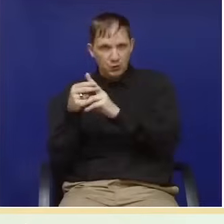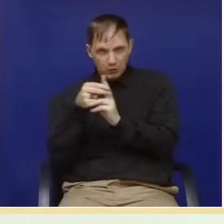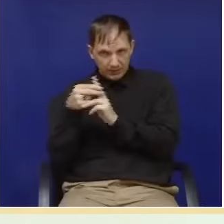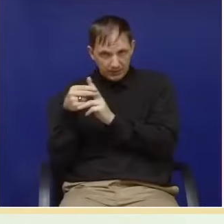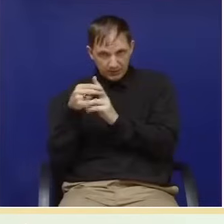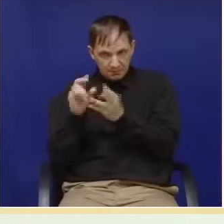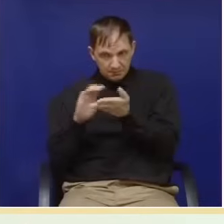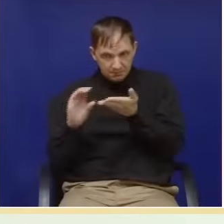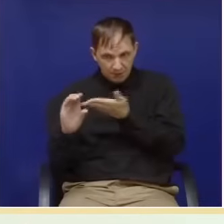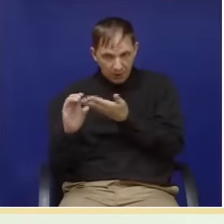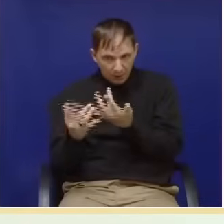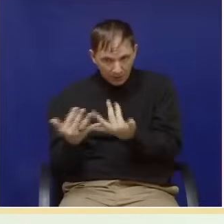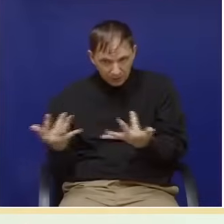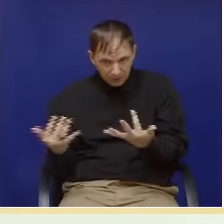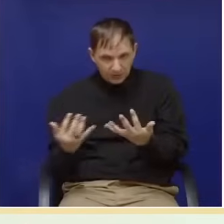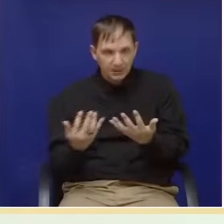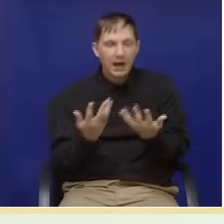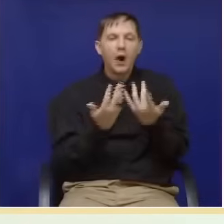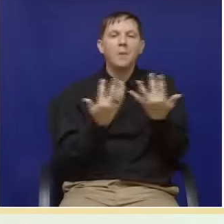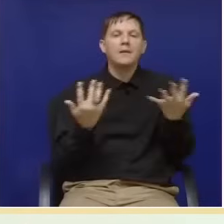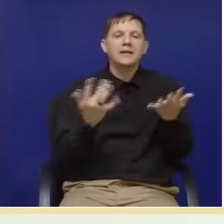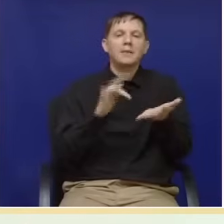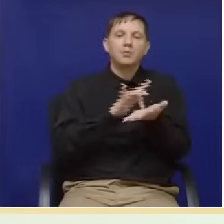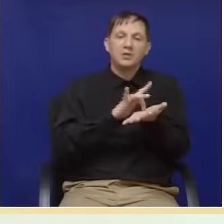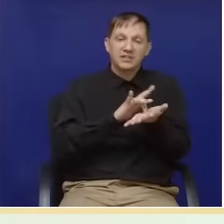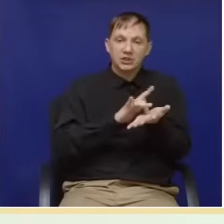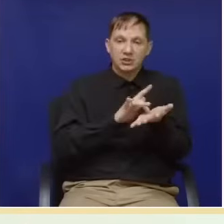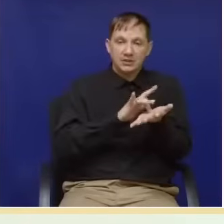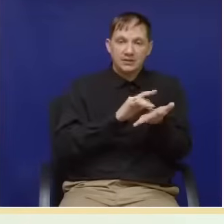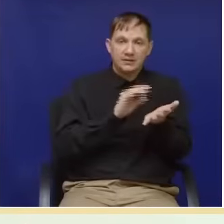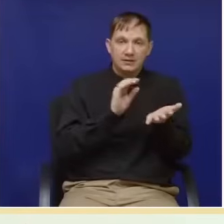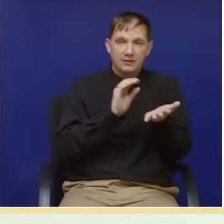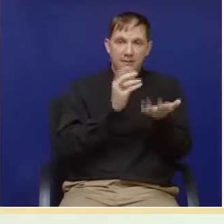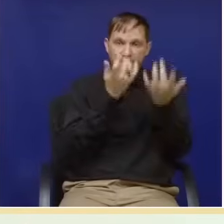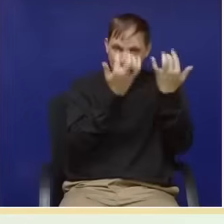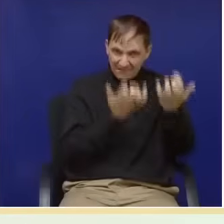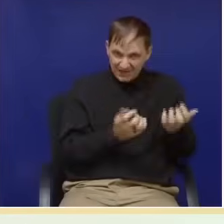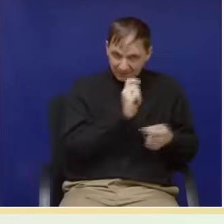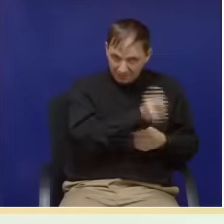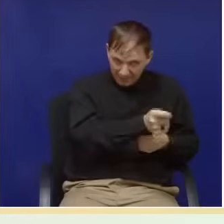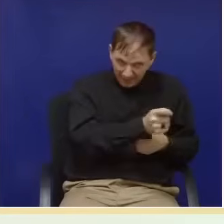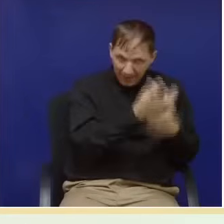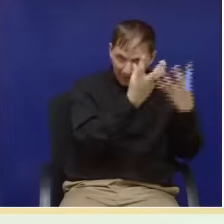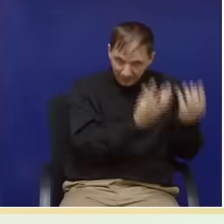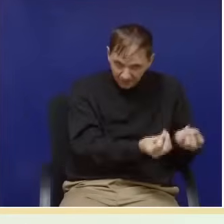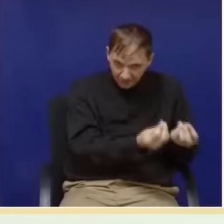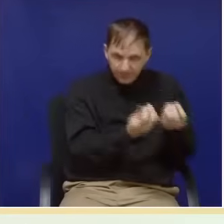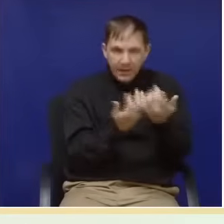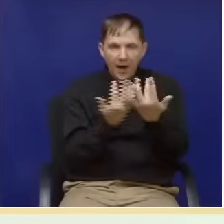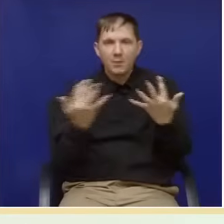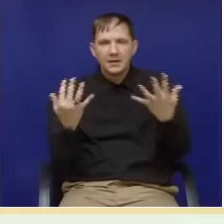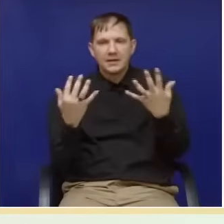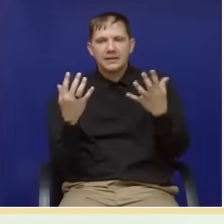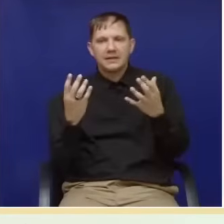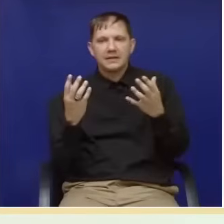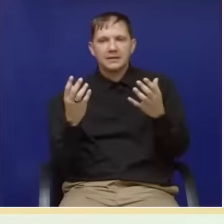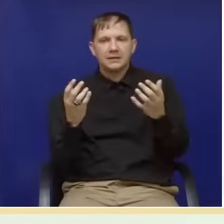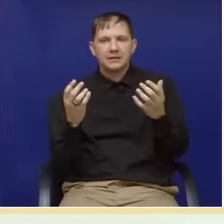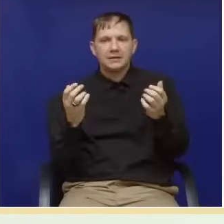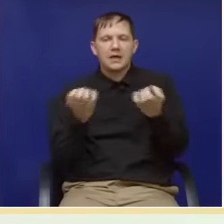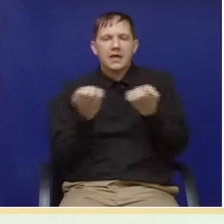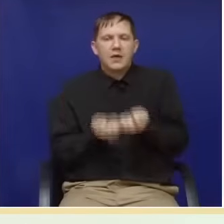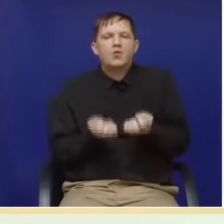number of funded and filled posts, the rank distribution and the number of diving sets and related